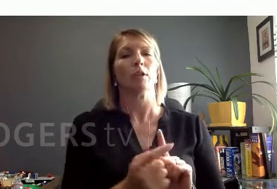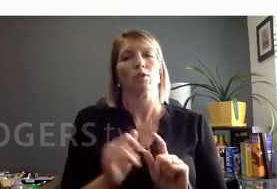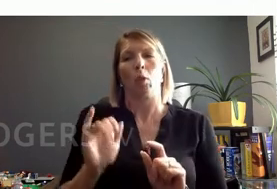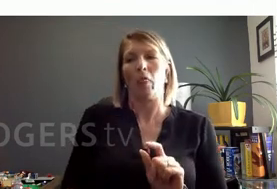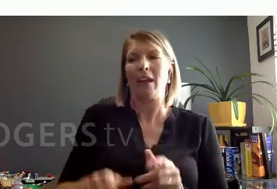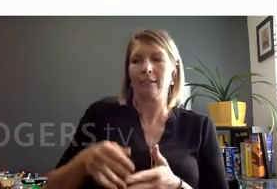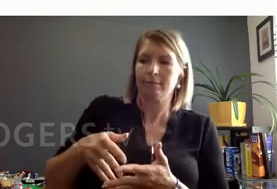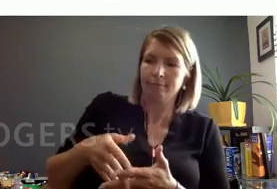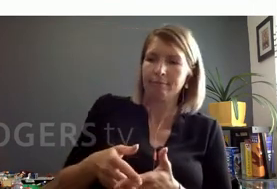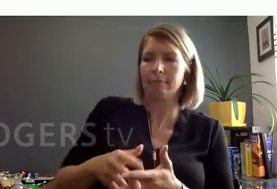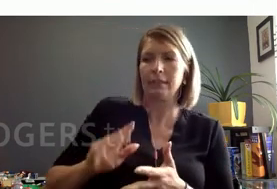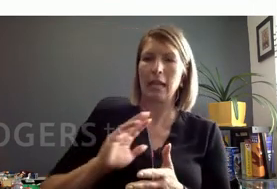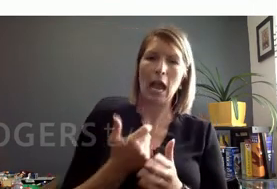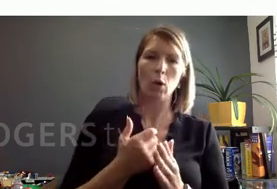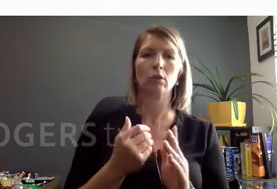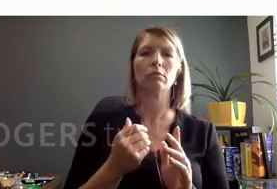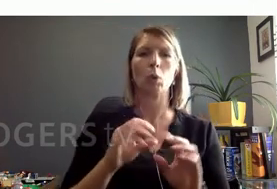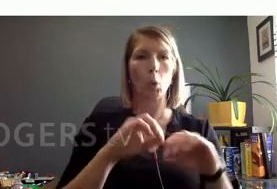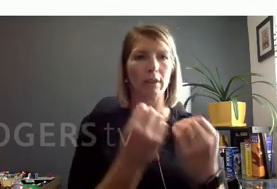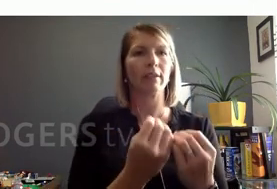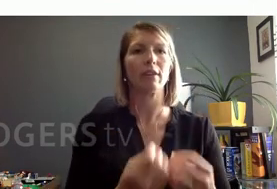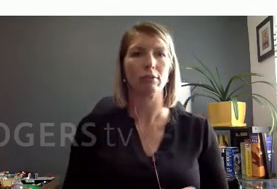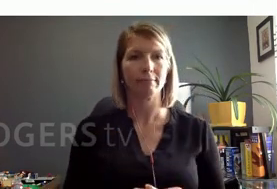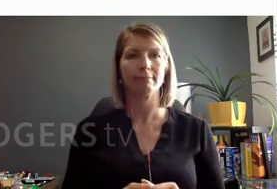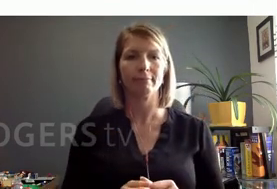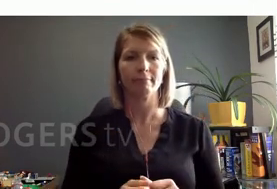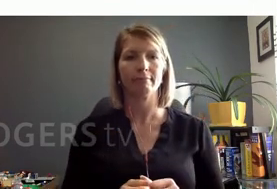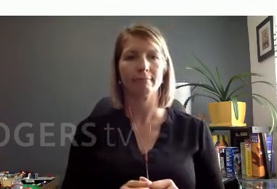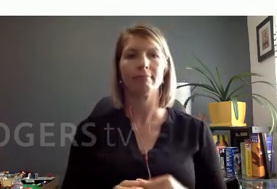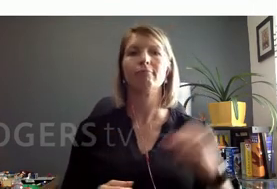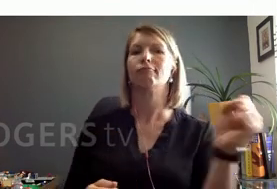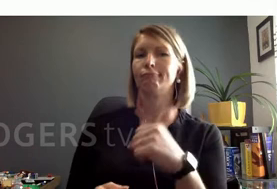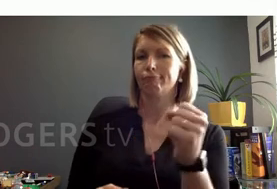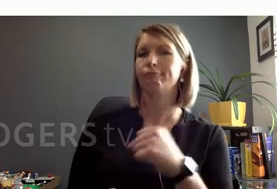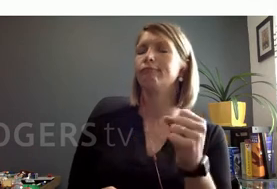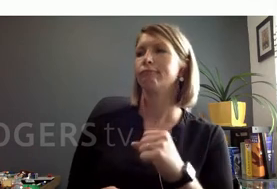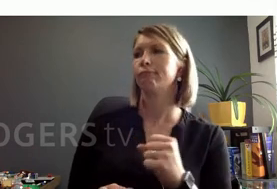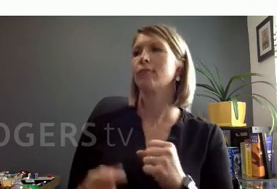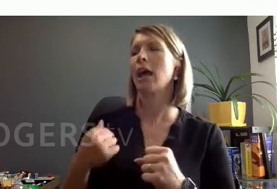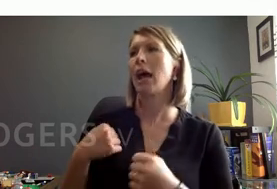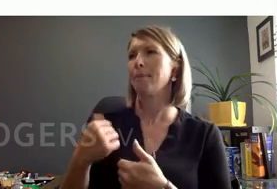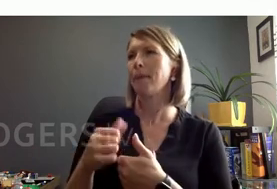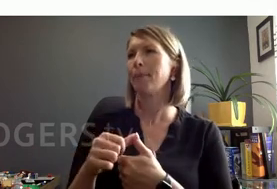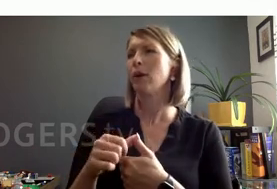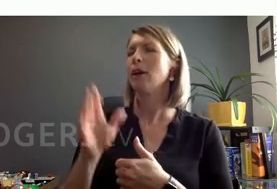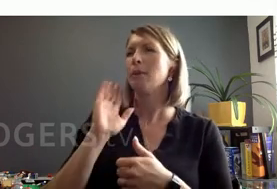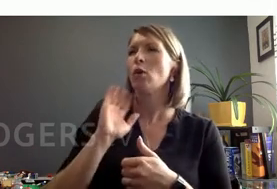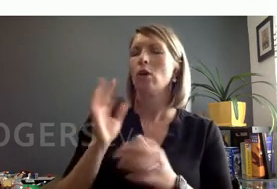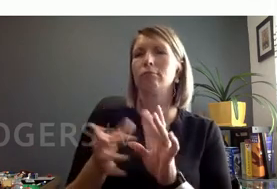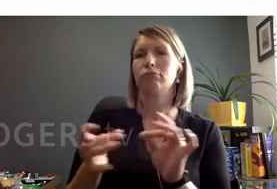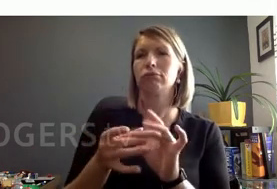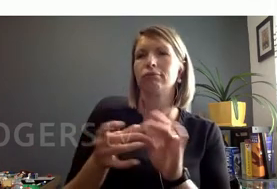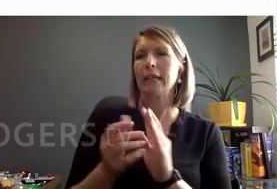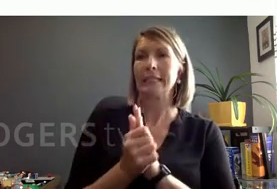do. Yeah, it's very much so. It's I've referenced broadening the talent pool, and it's so important, isn't it? All of those